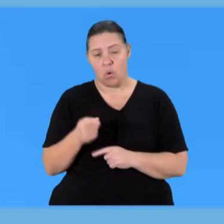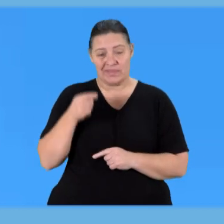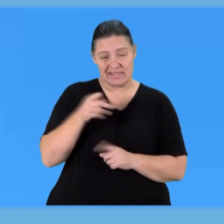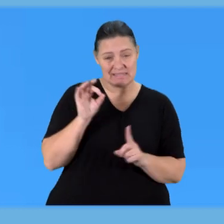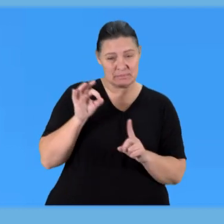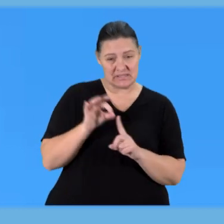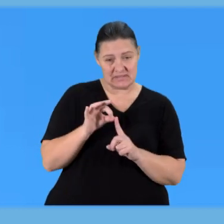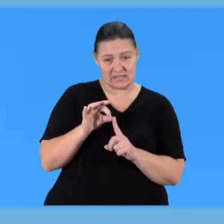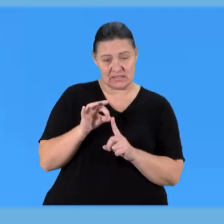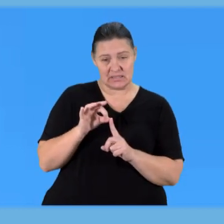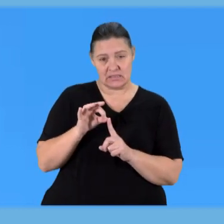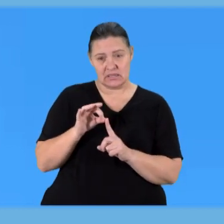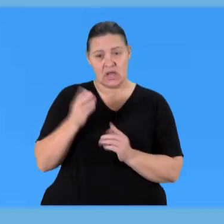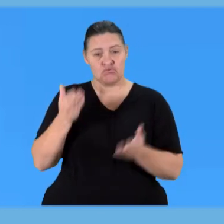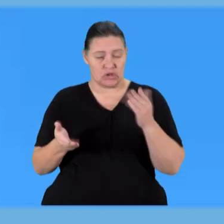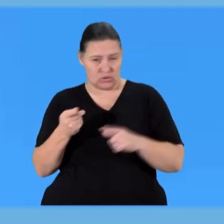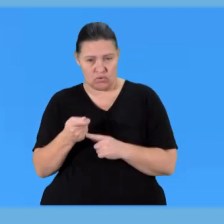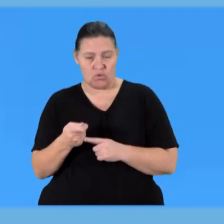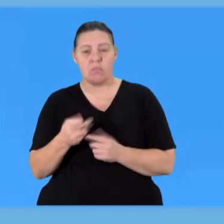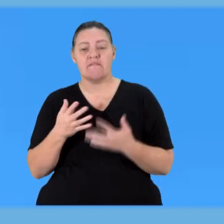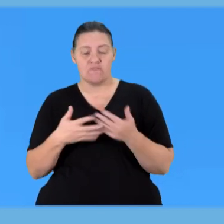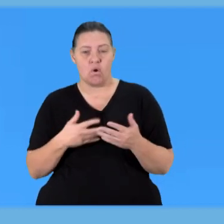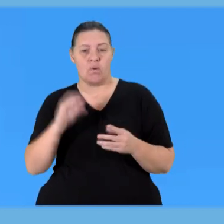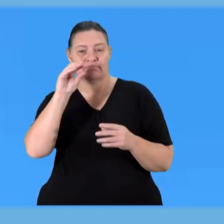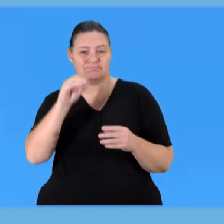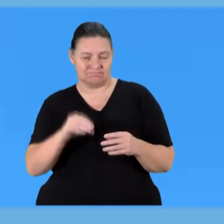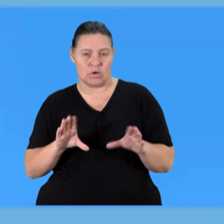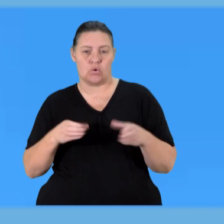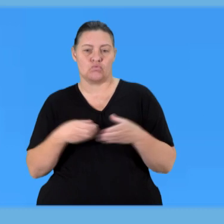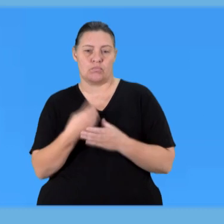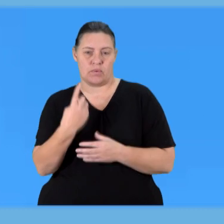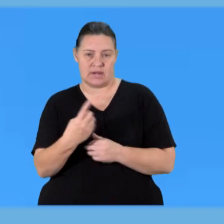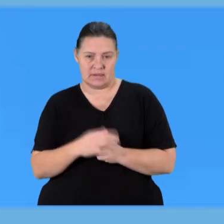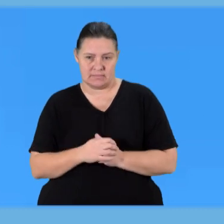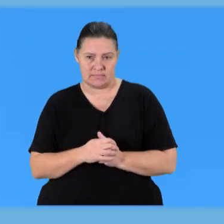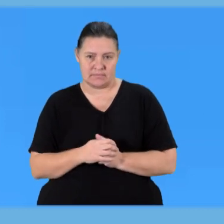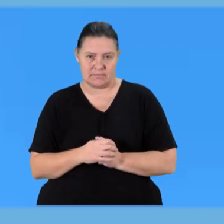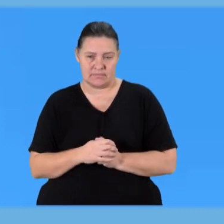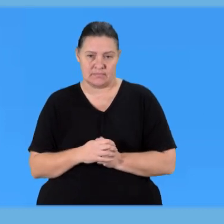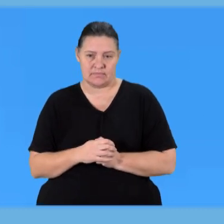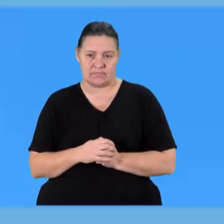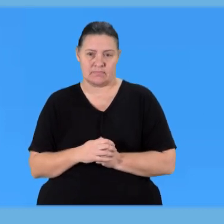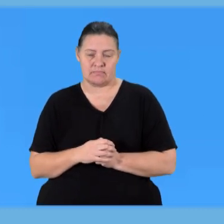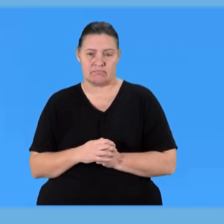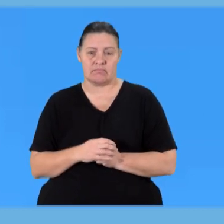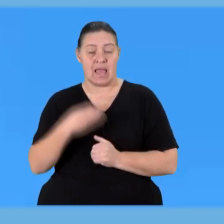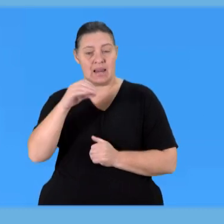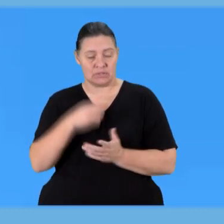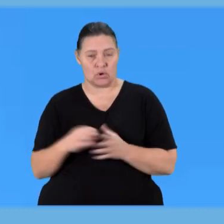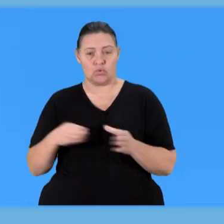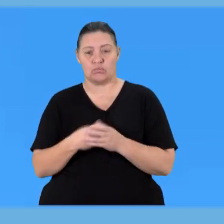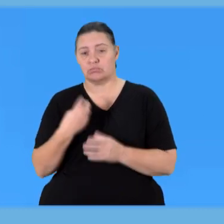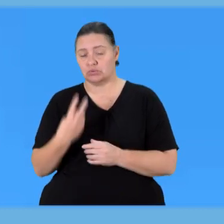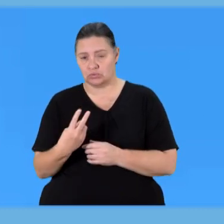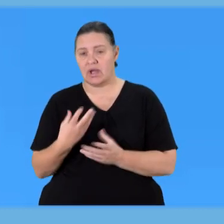this particular ratio, it is for elements in group 1. And elements in group